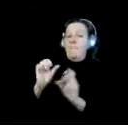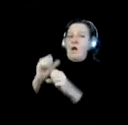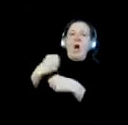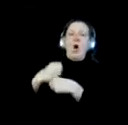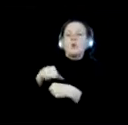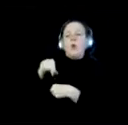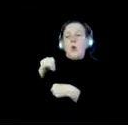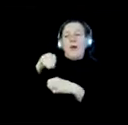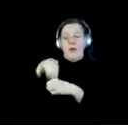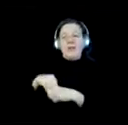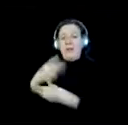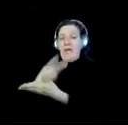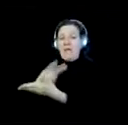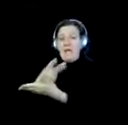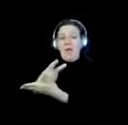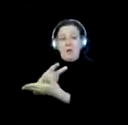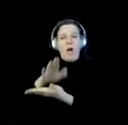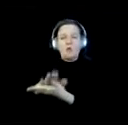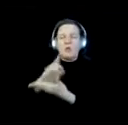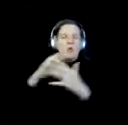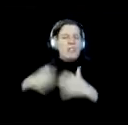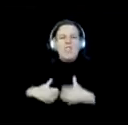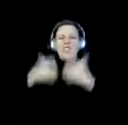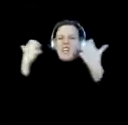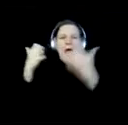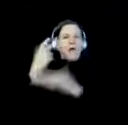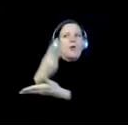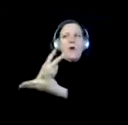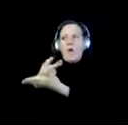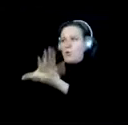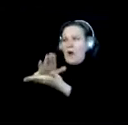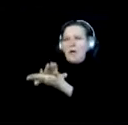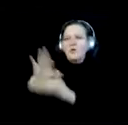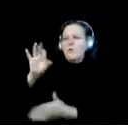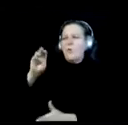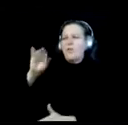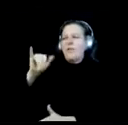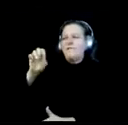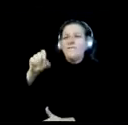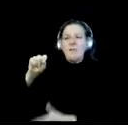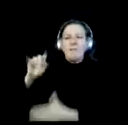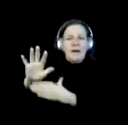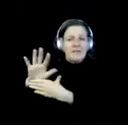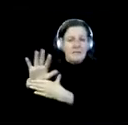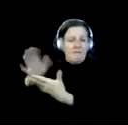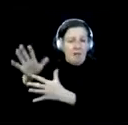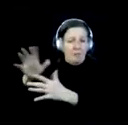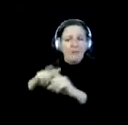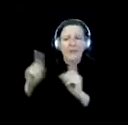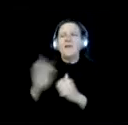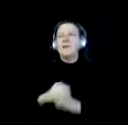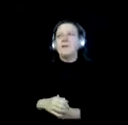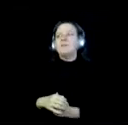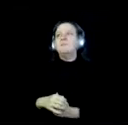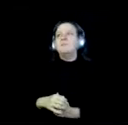angry grad school feminist film in a way. But yeah, I think, and I also was